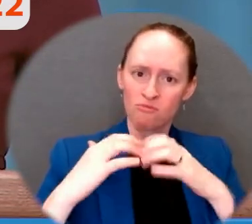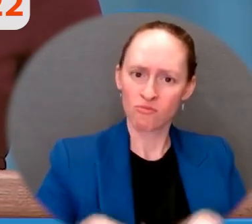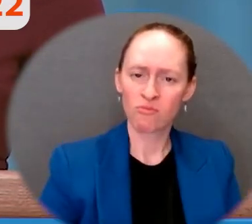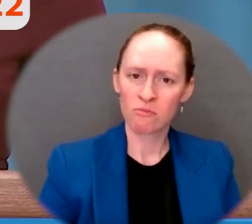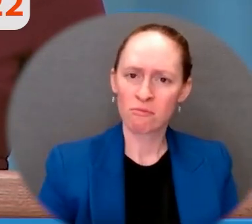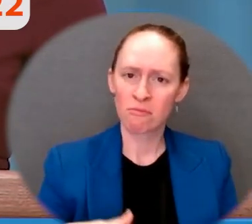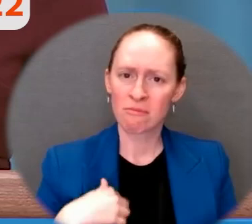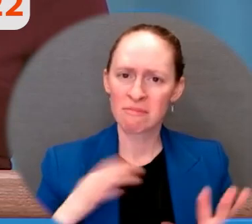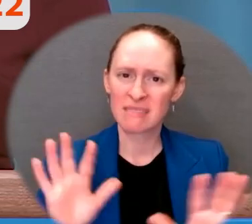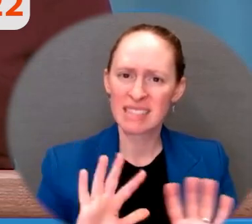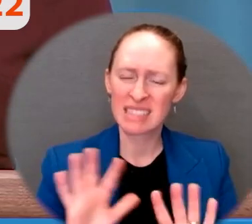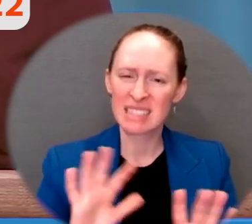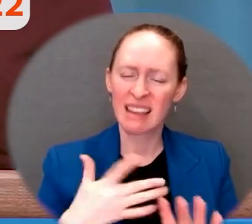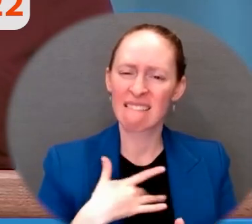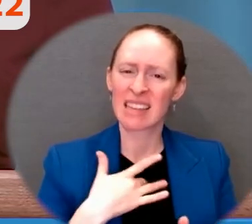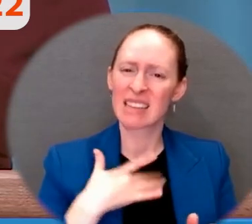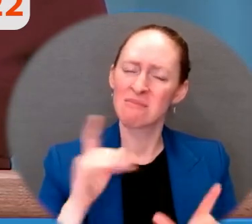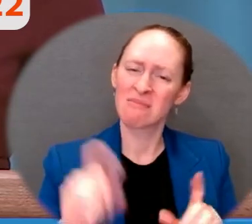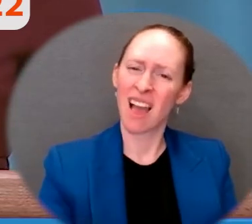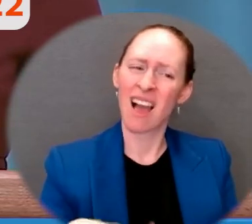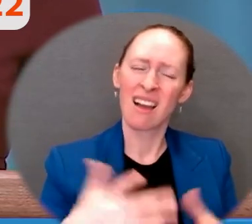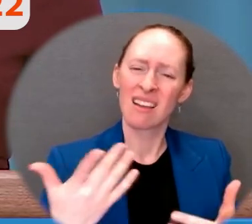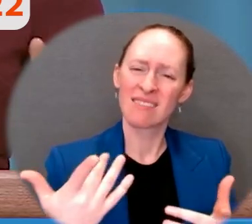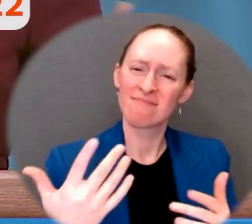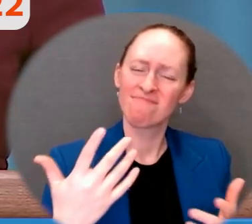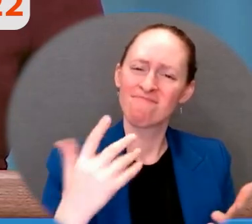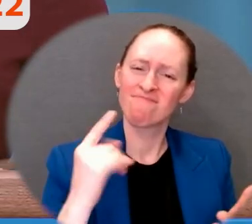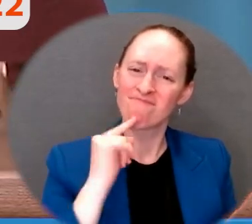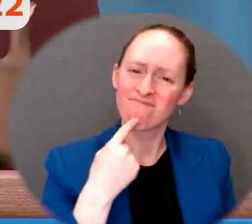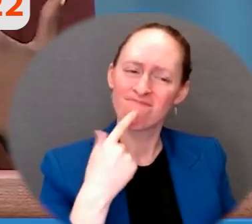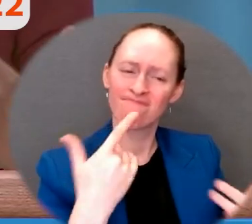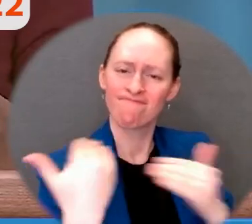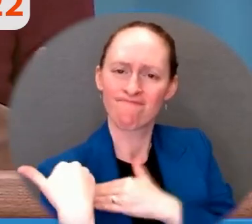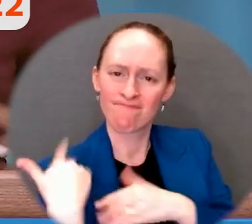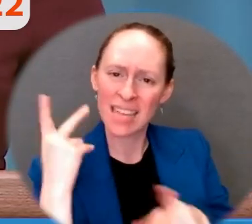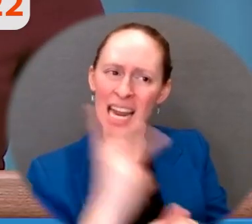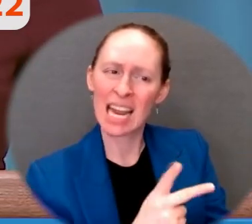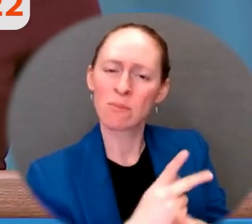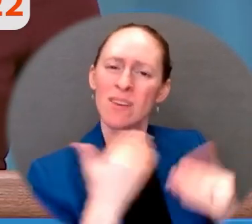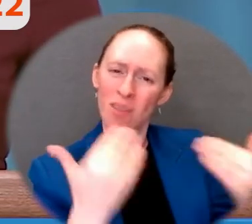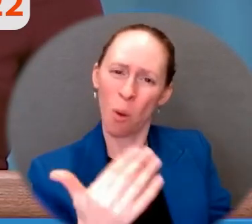does not mean that the president will stop with